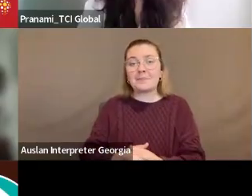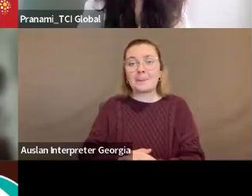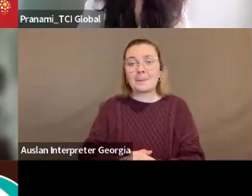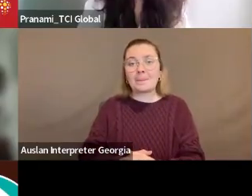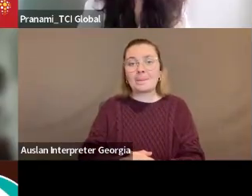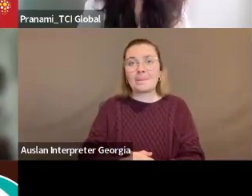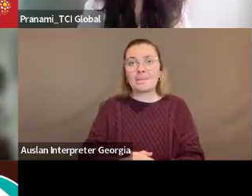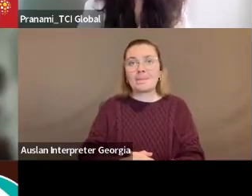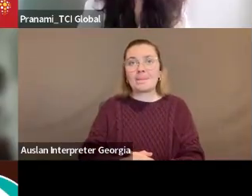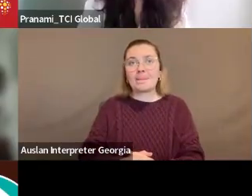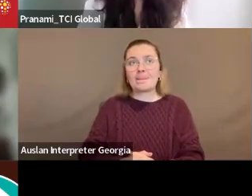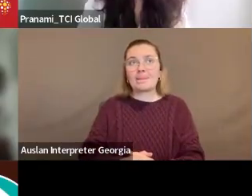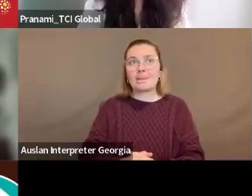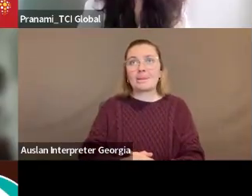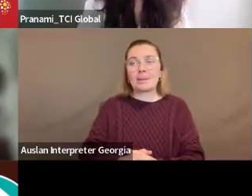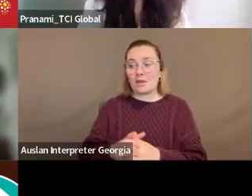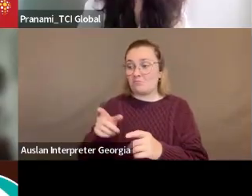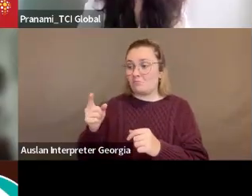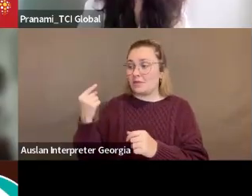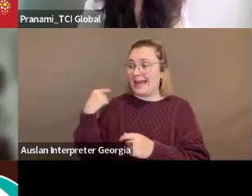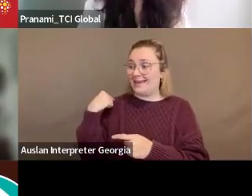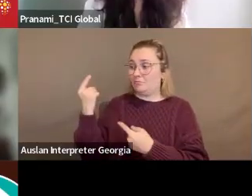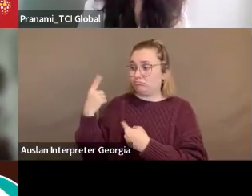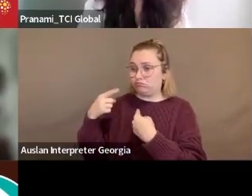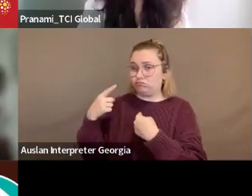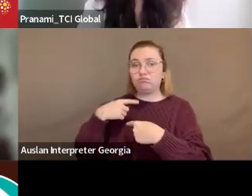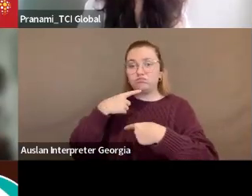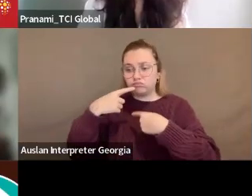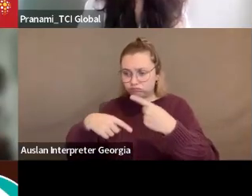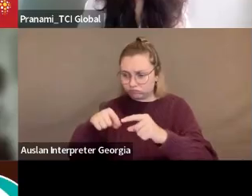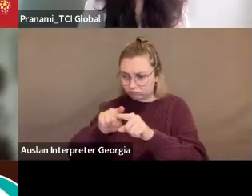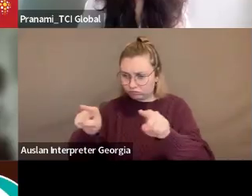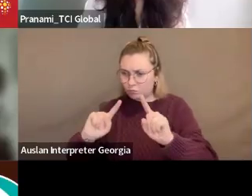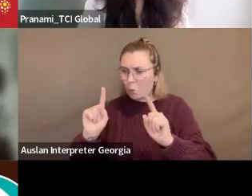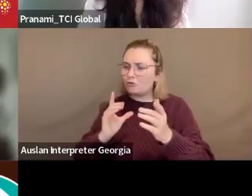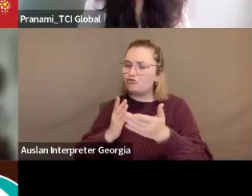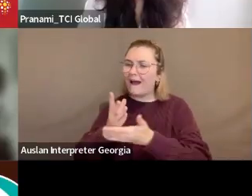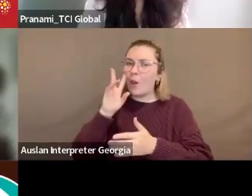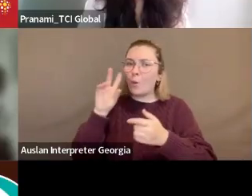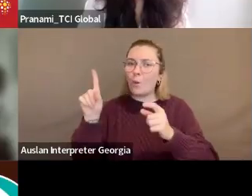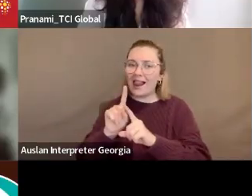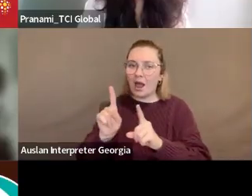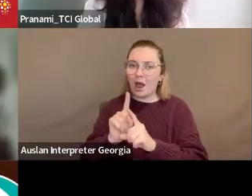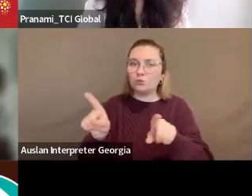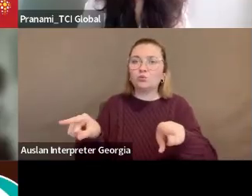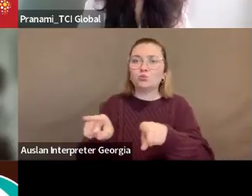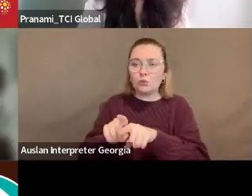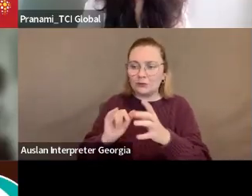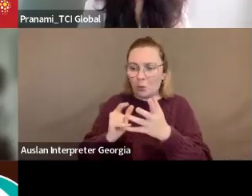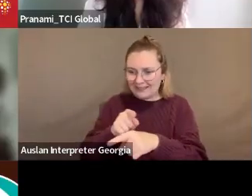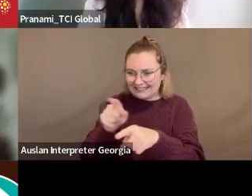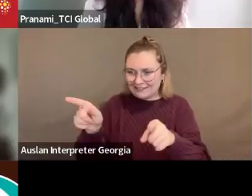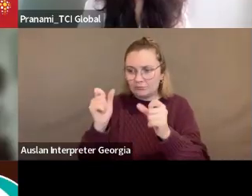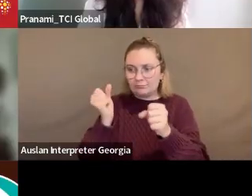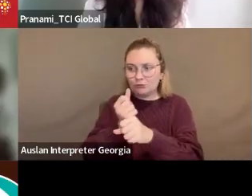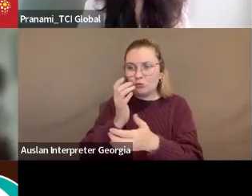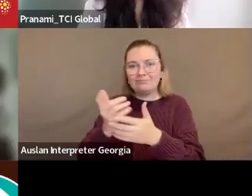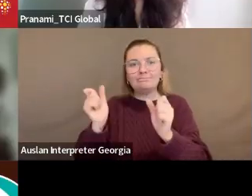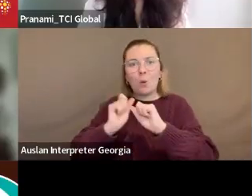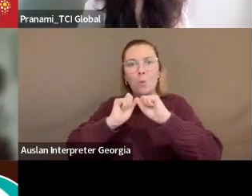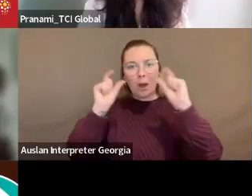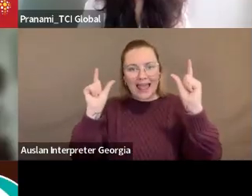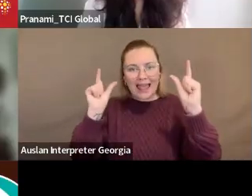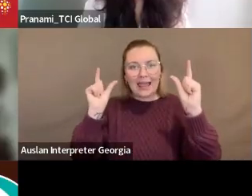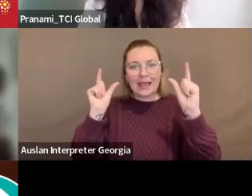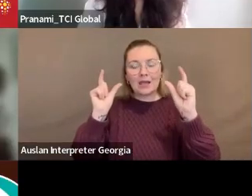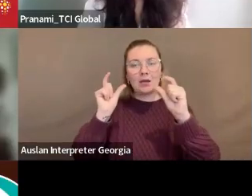say what our rights look like to each, that they are aware of, to